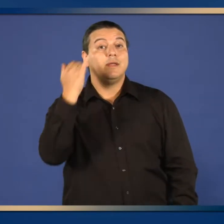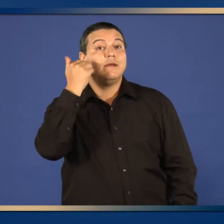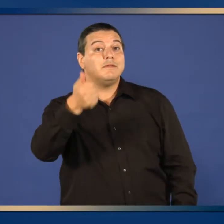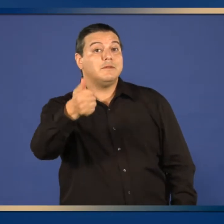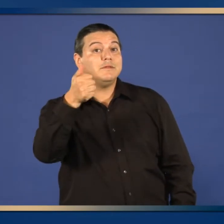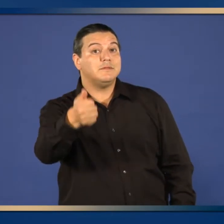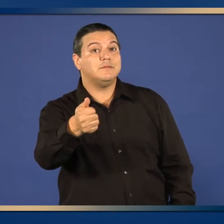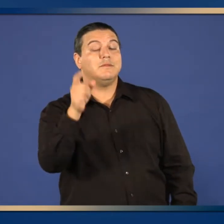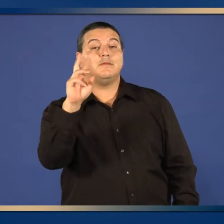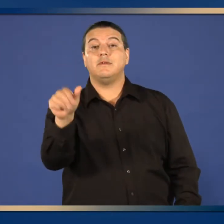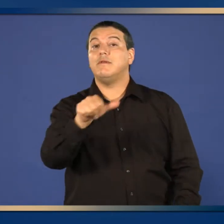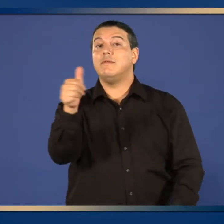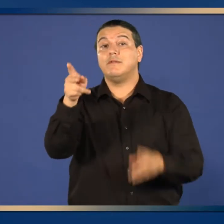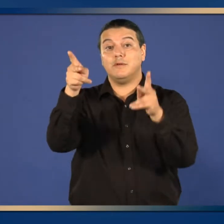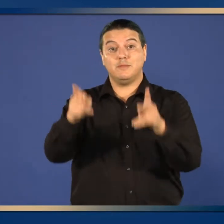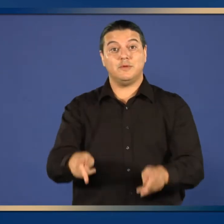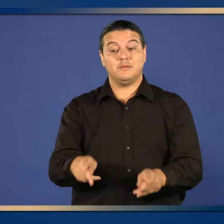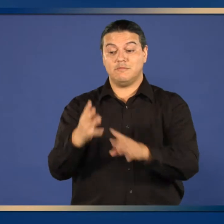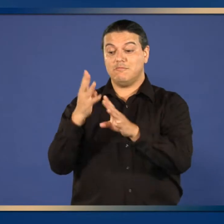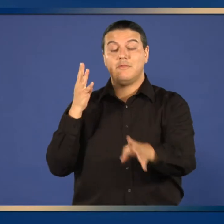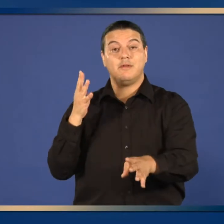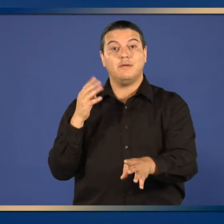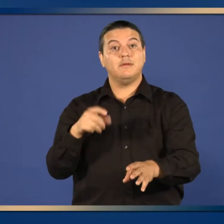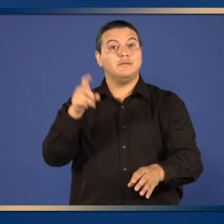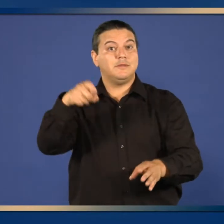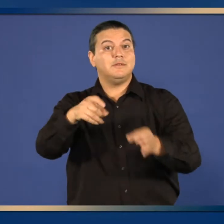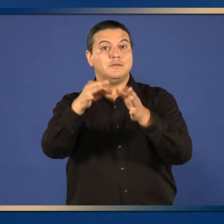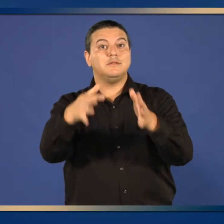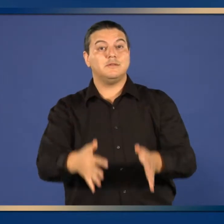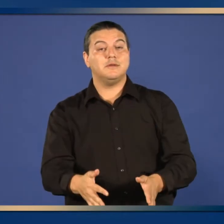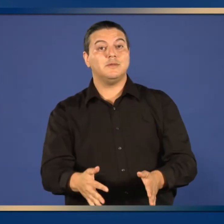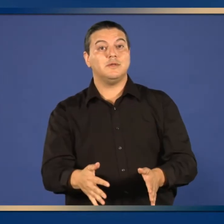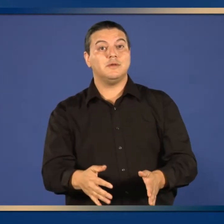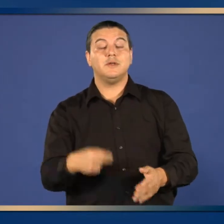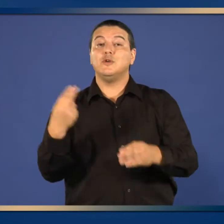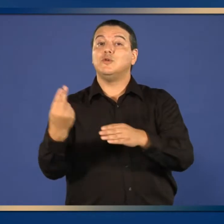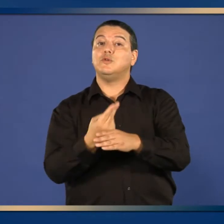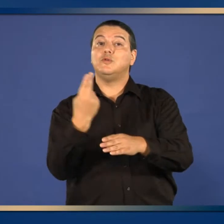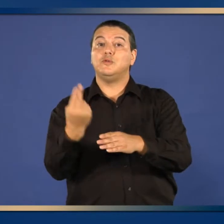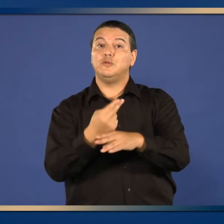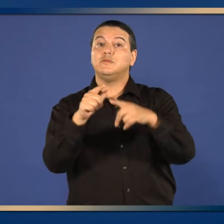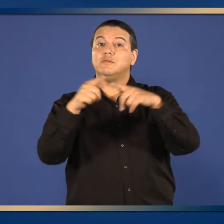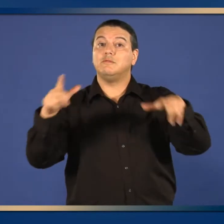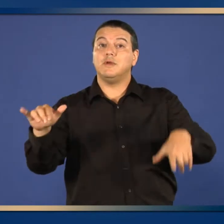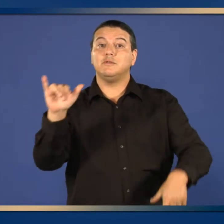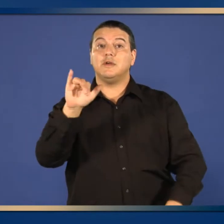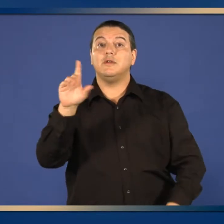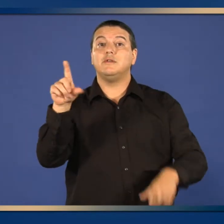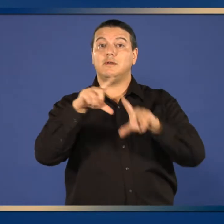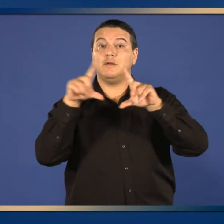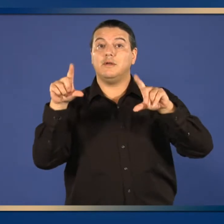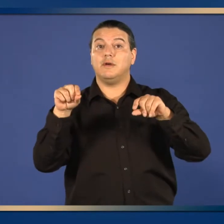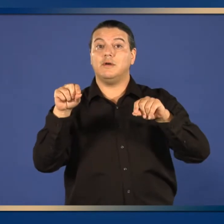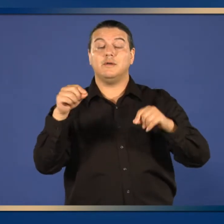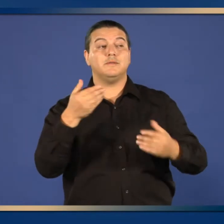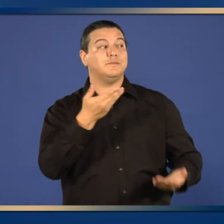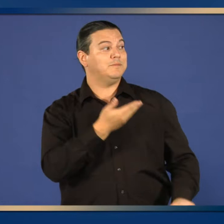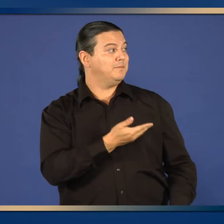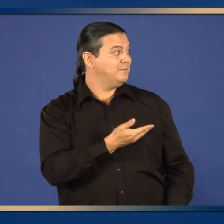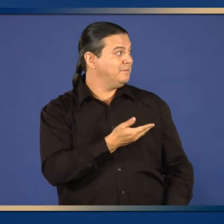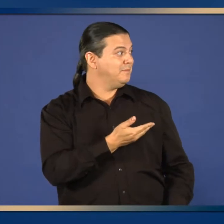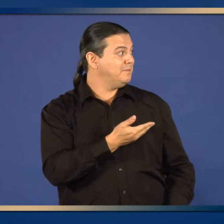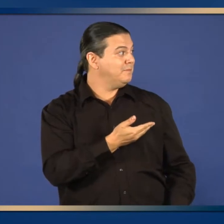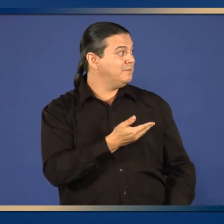If you or another person in line near you needs an interpreter, please use the language ID card to